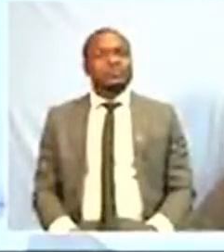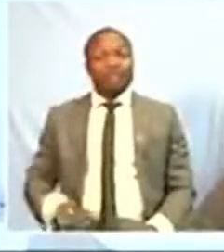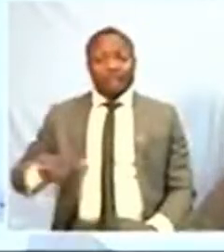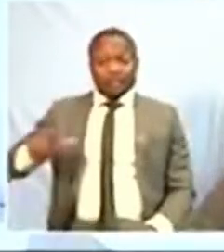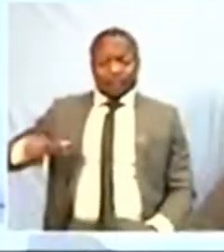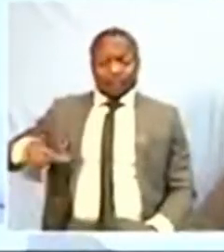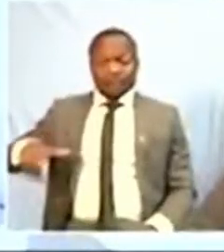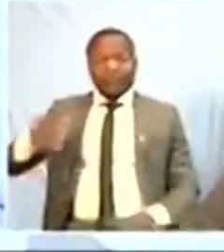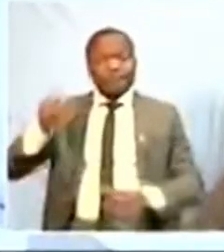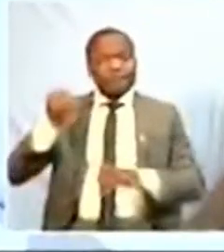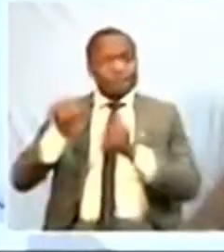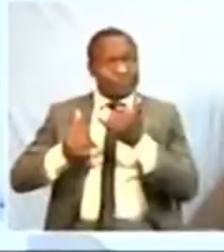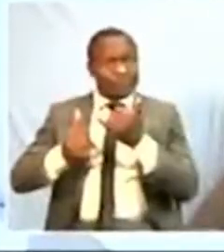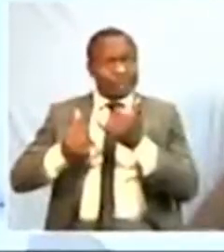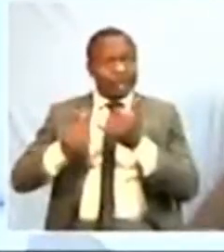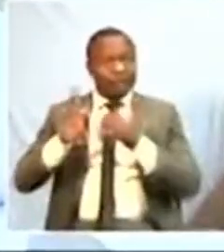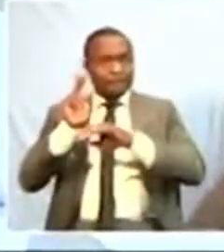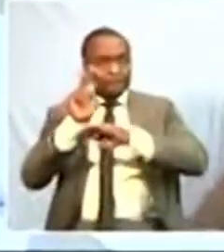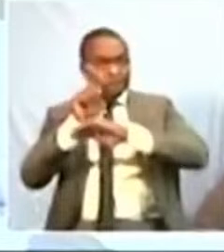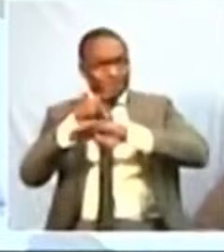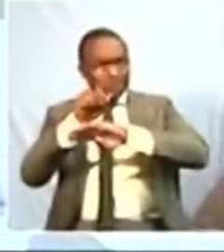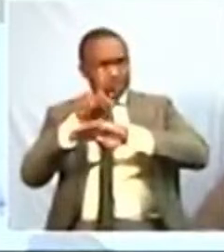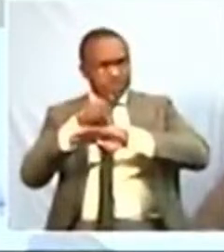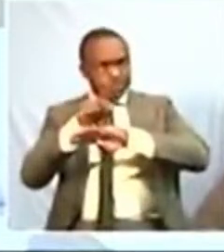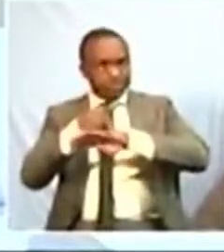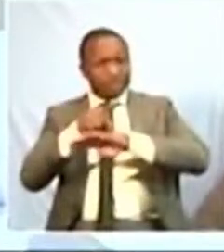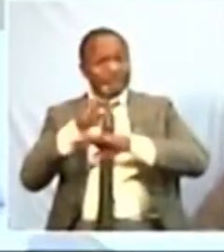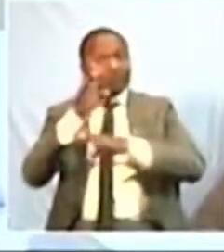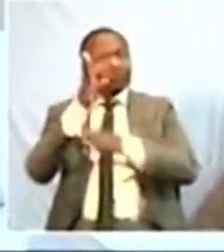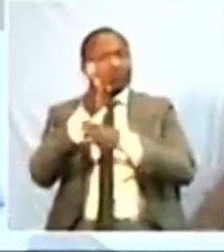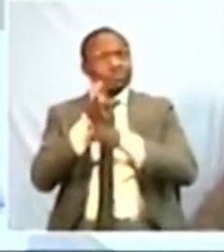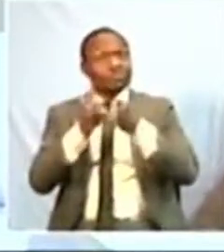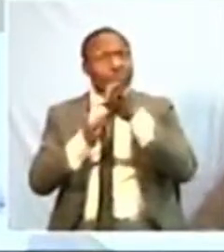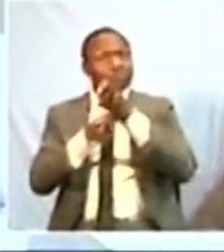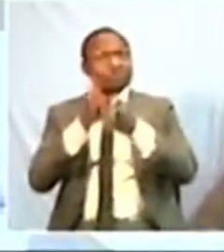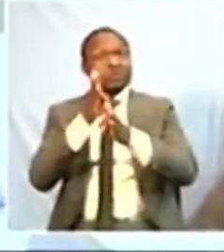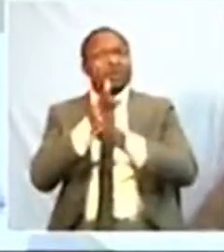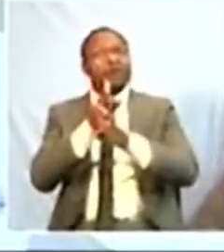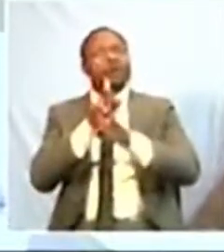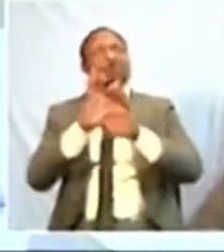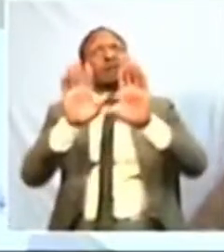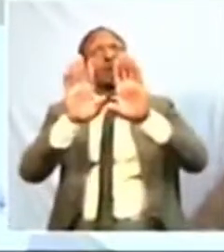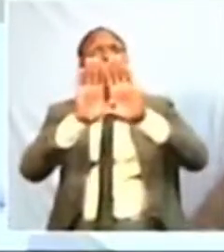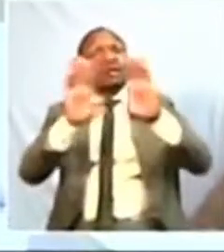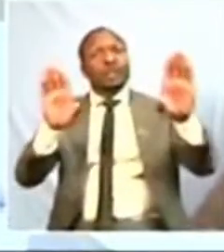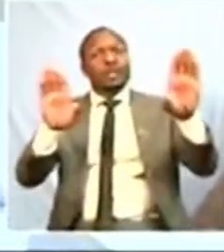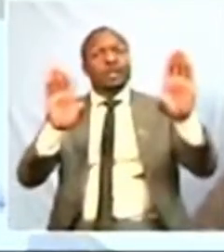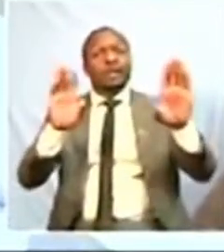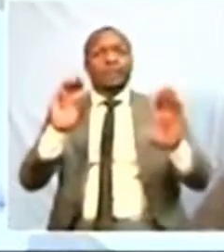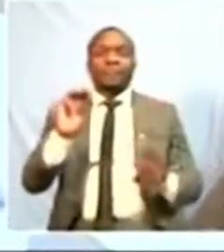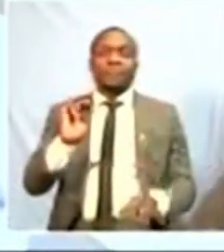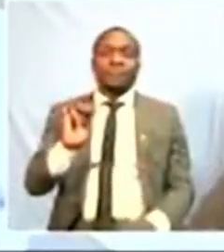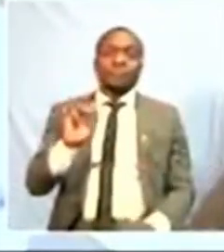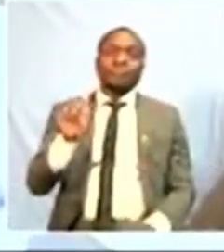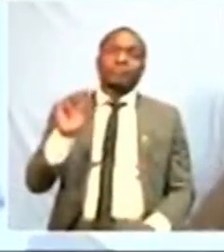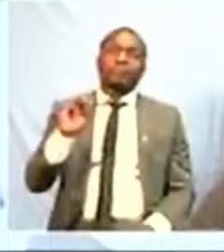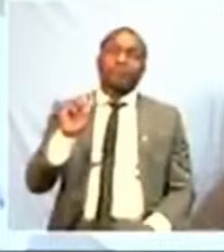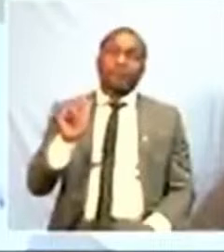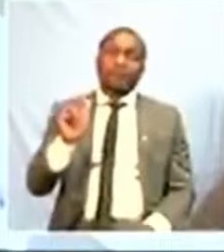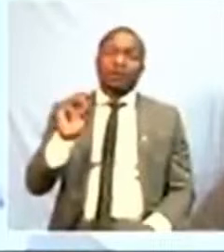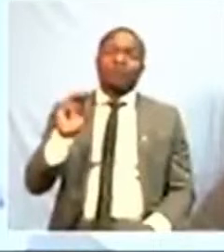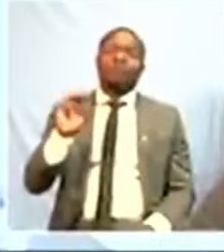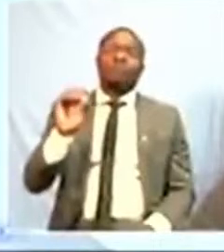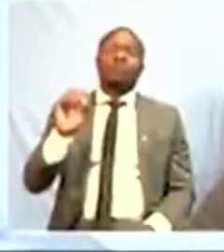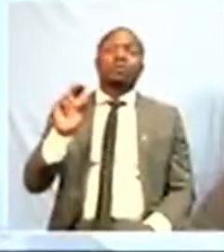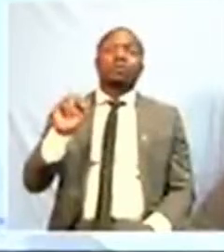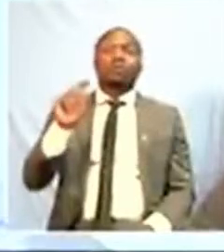Delayed completion of project. Construction of wall fence at Mamamonti